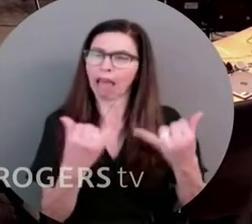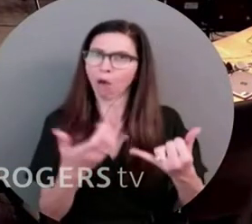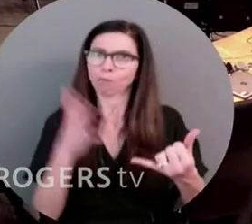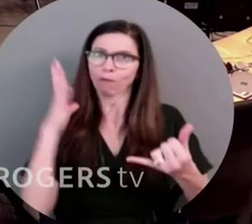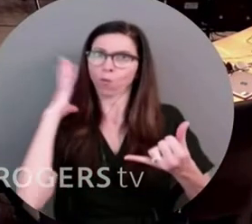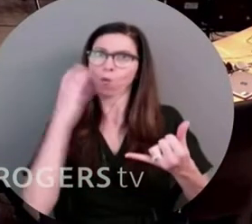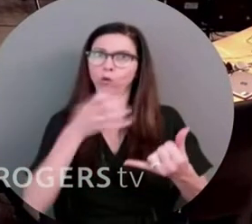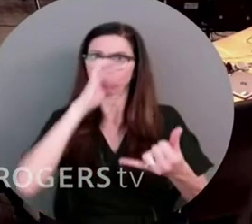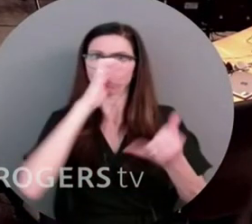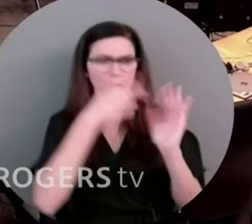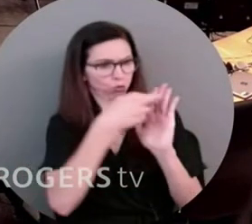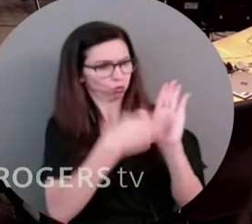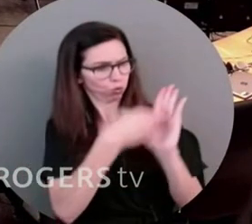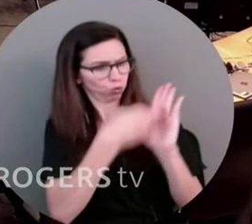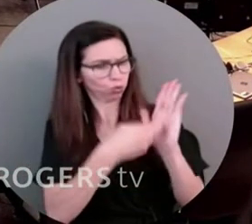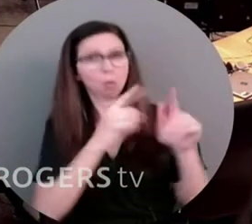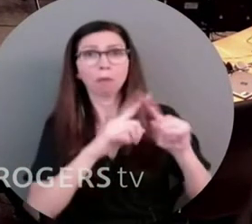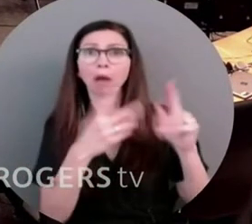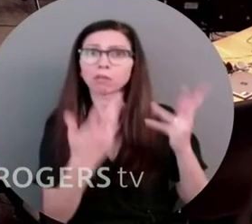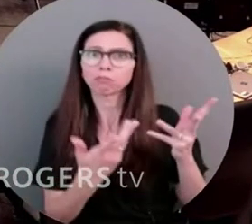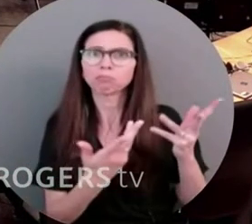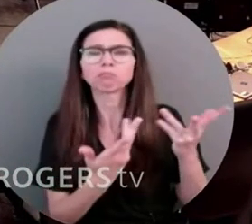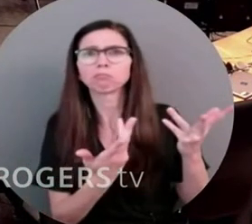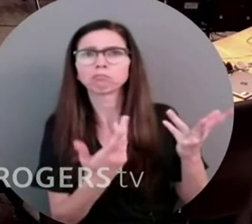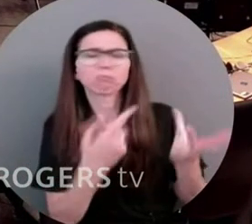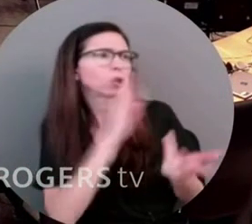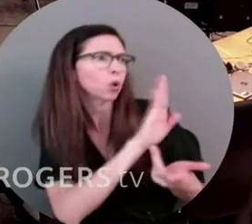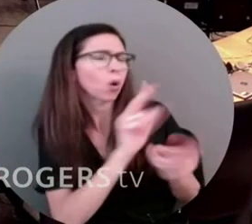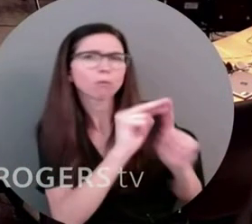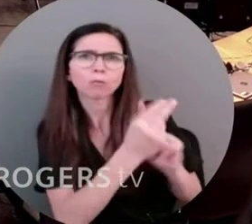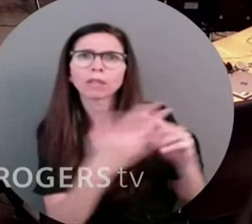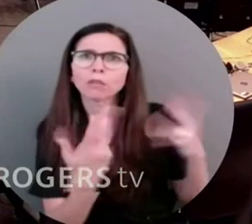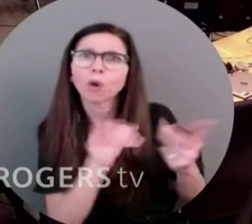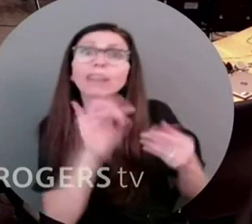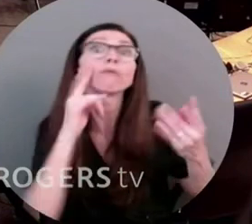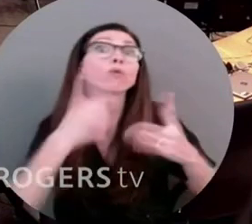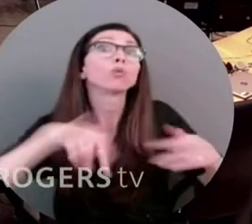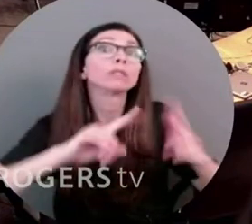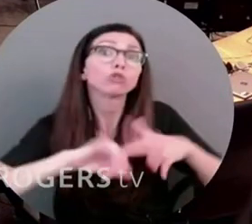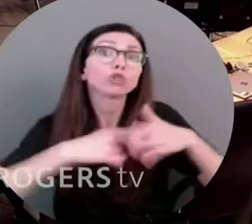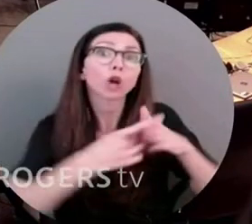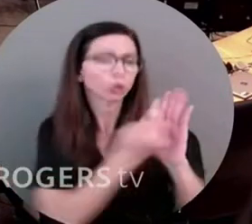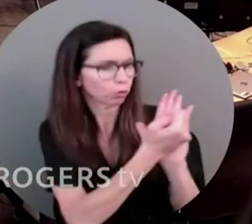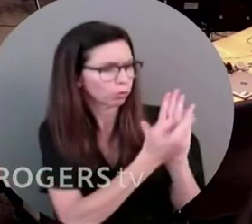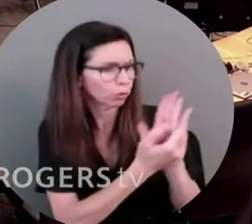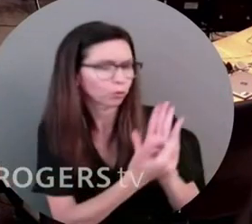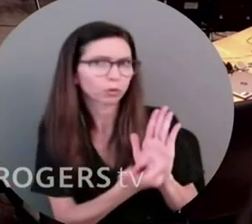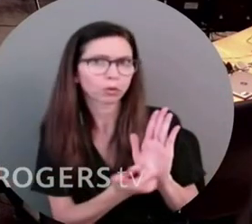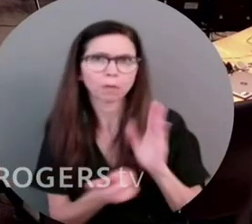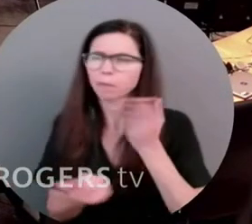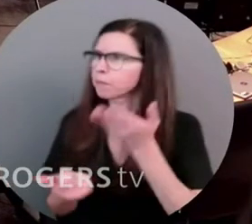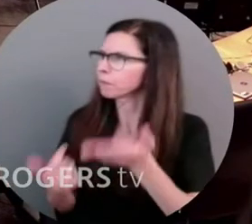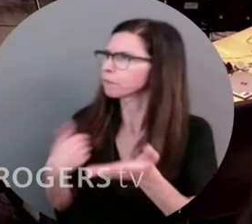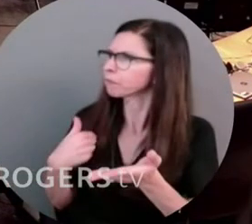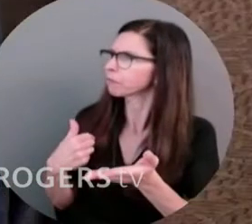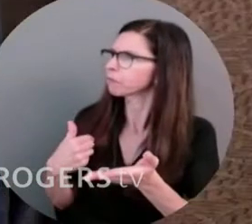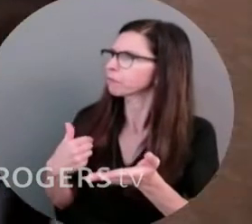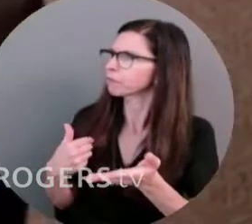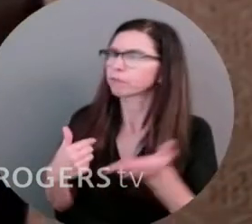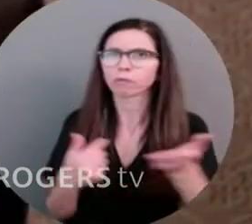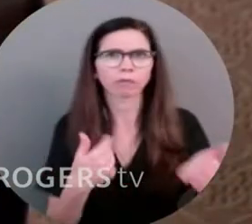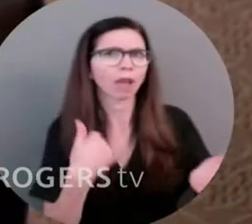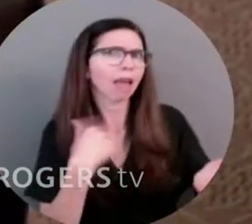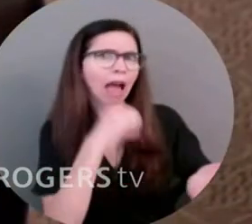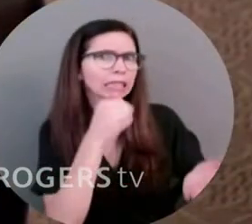to obey the rules. What's your opinion on that? I didn't hear the figures about the number